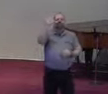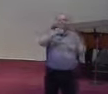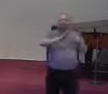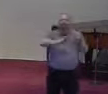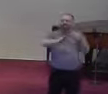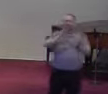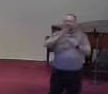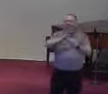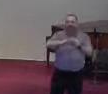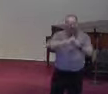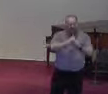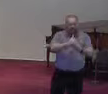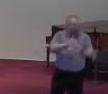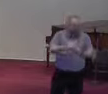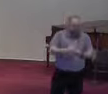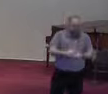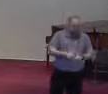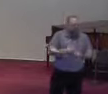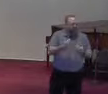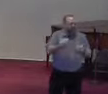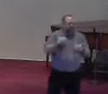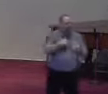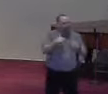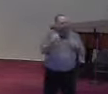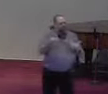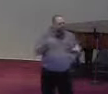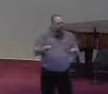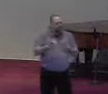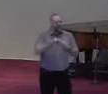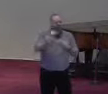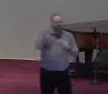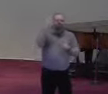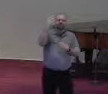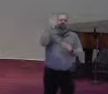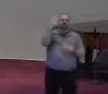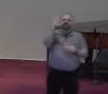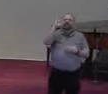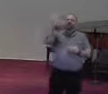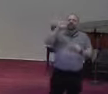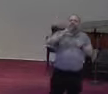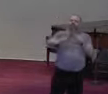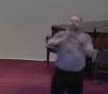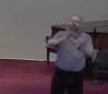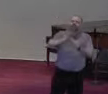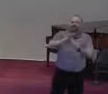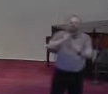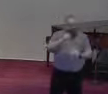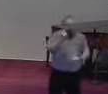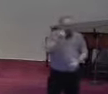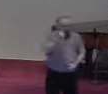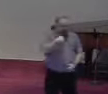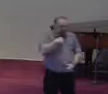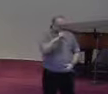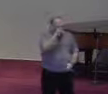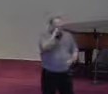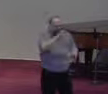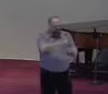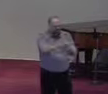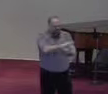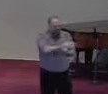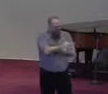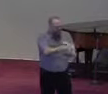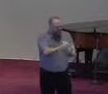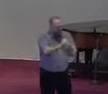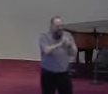presence. Amen? Amen? Why don't we do that? Why don't we bask in His presence? You see, I don't believe that songs of worship and